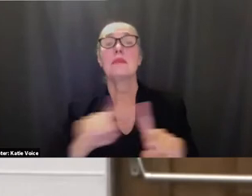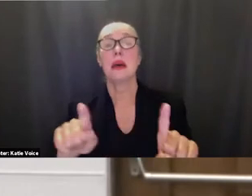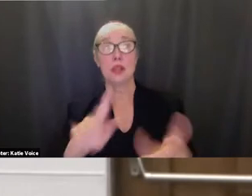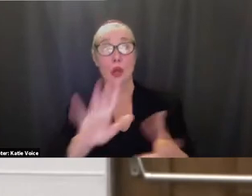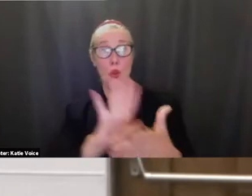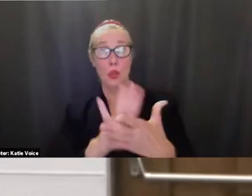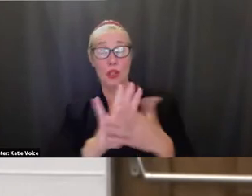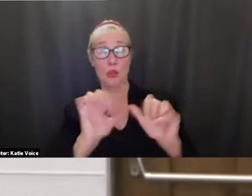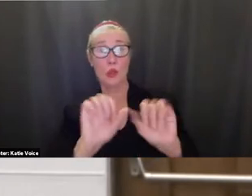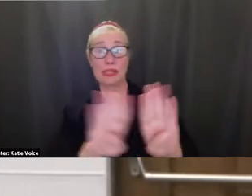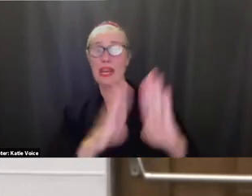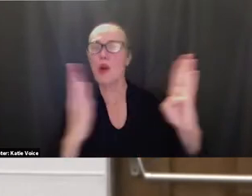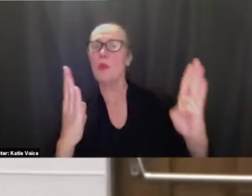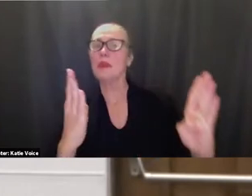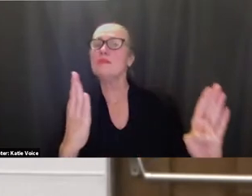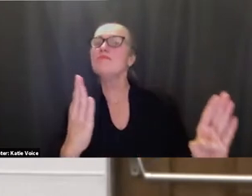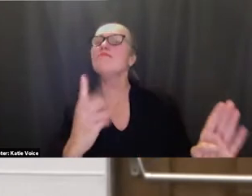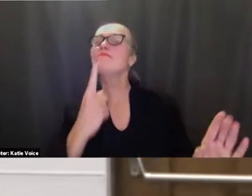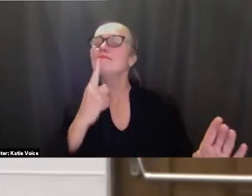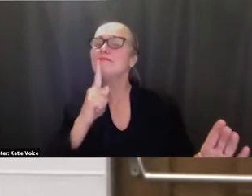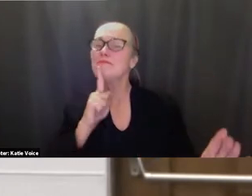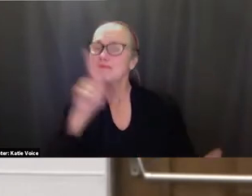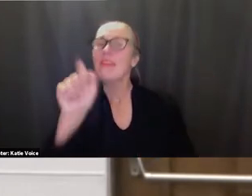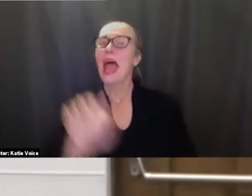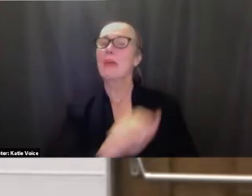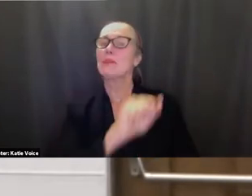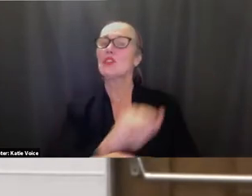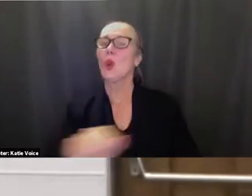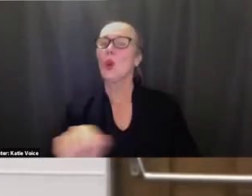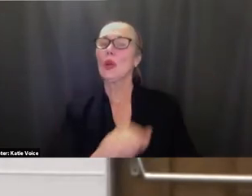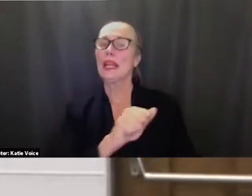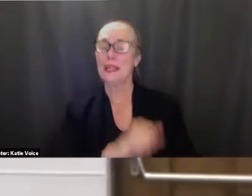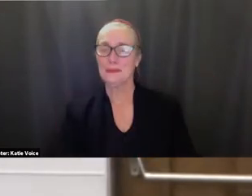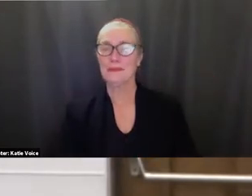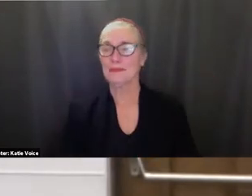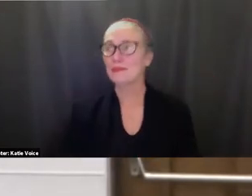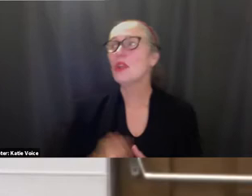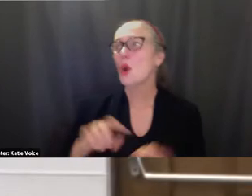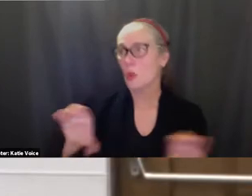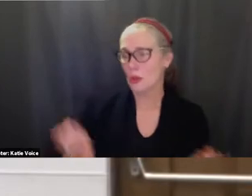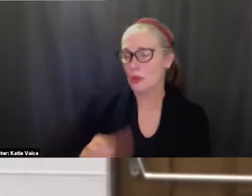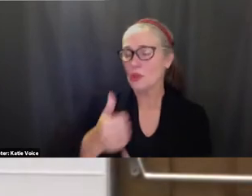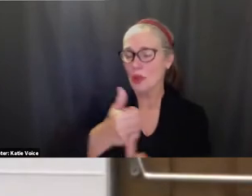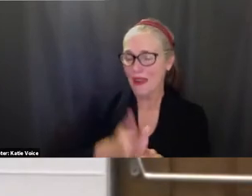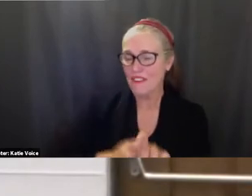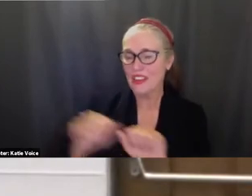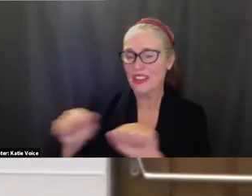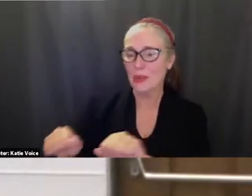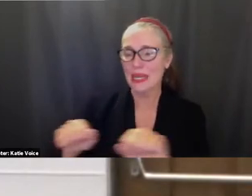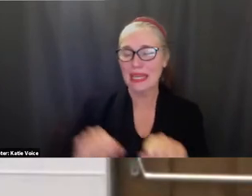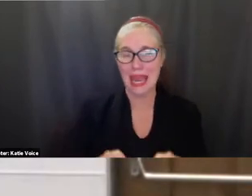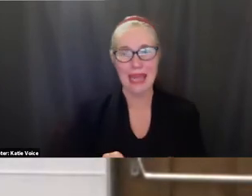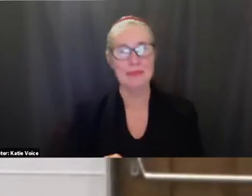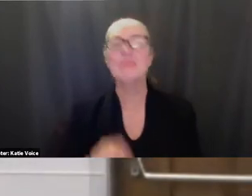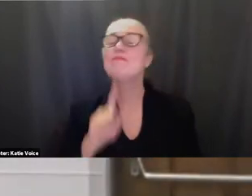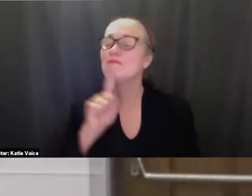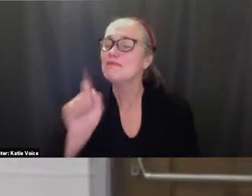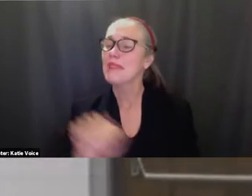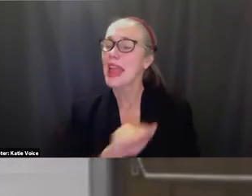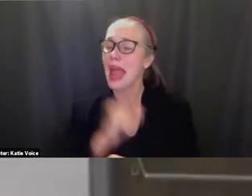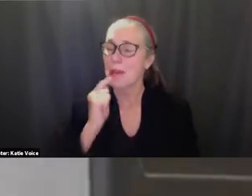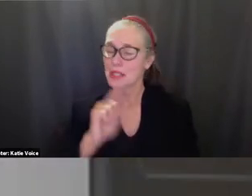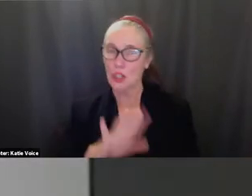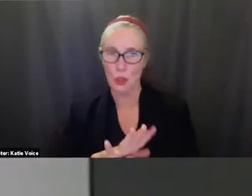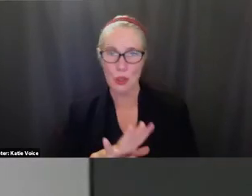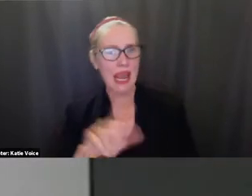open absolutely yeah we'll do everything we can absolutely and um then i have one question about the